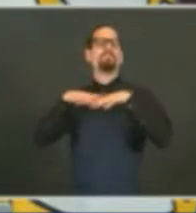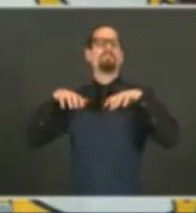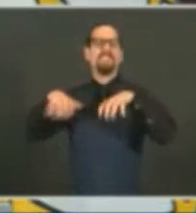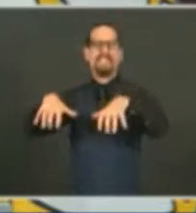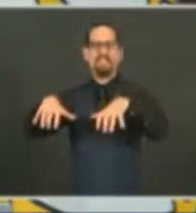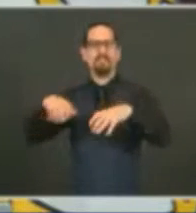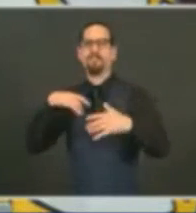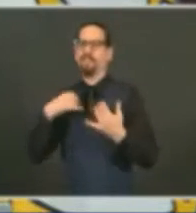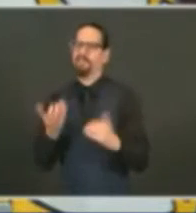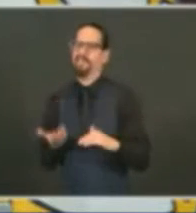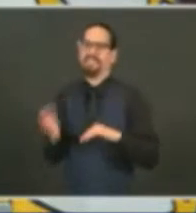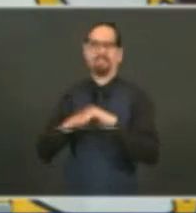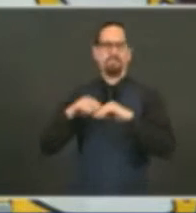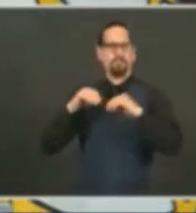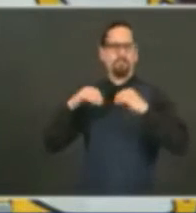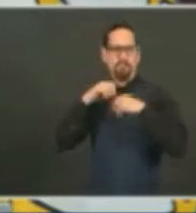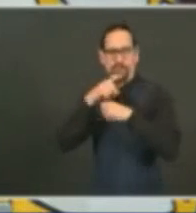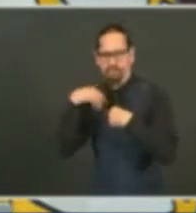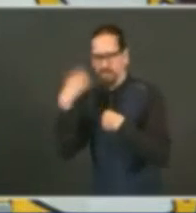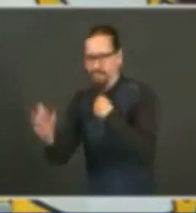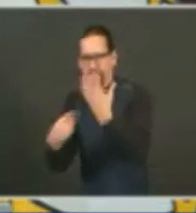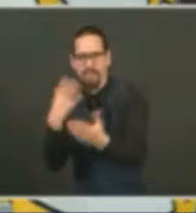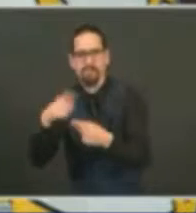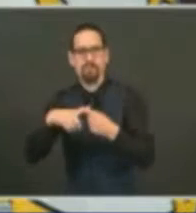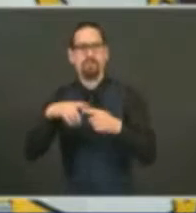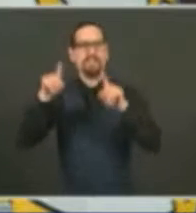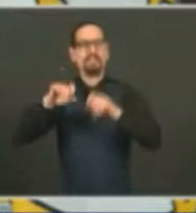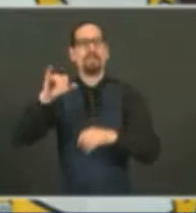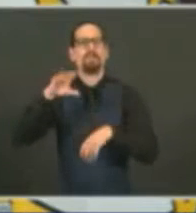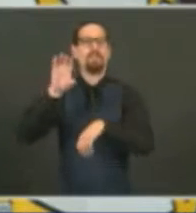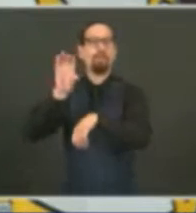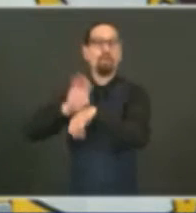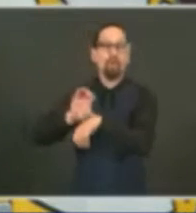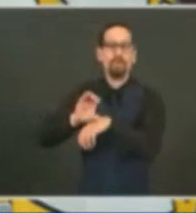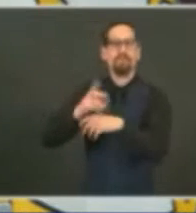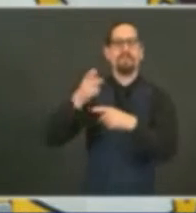So please go ahead and get tested.